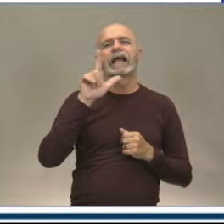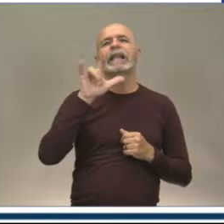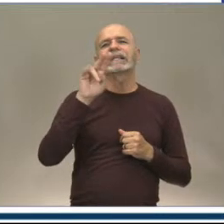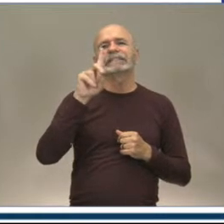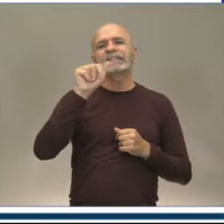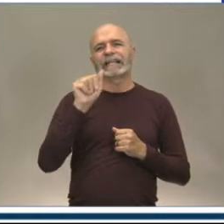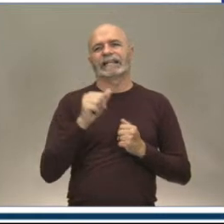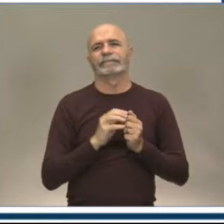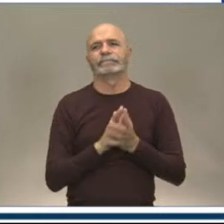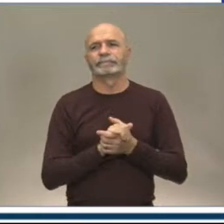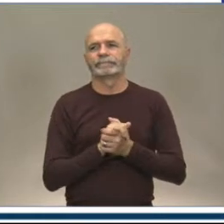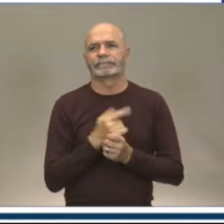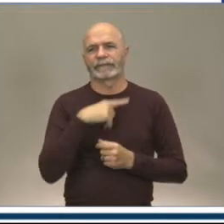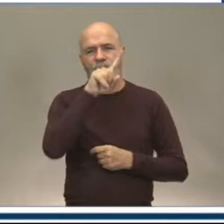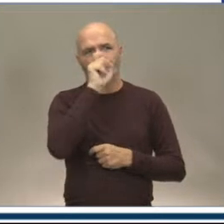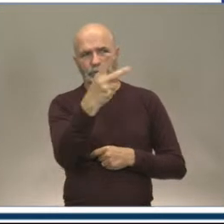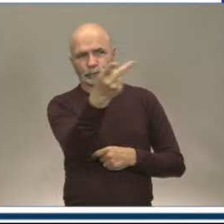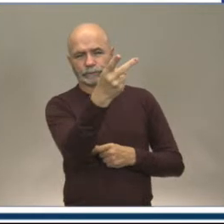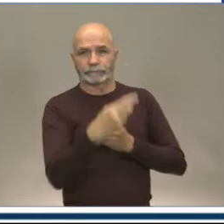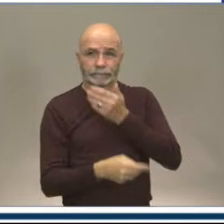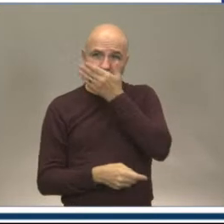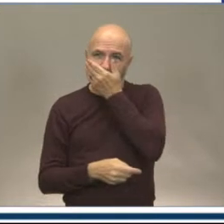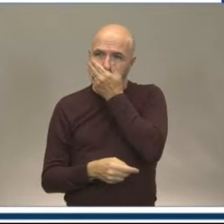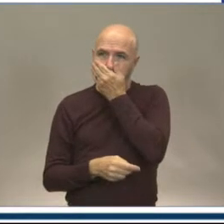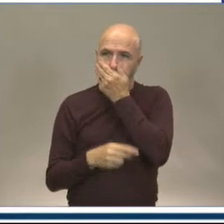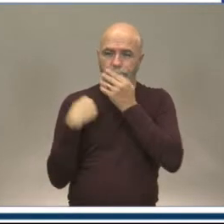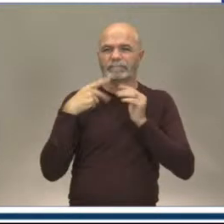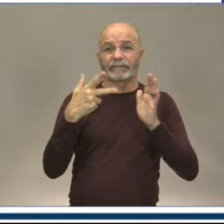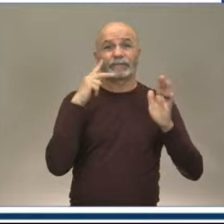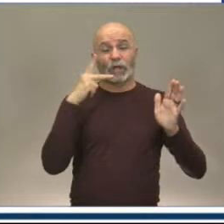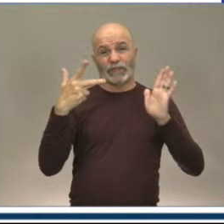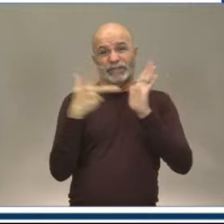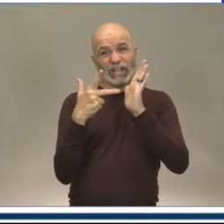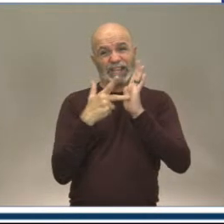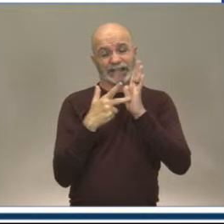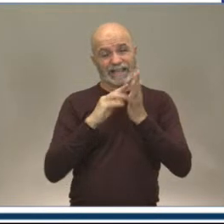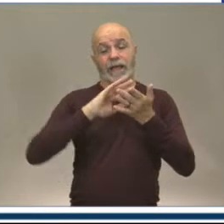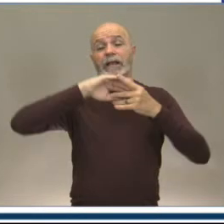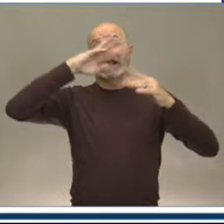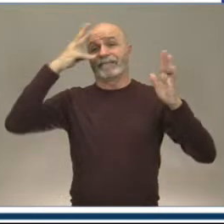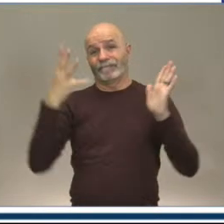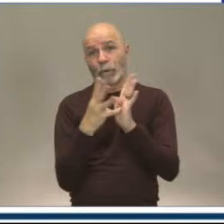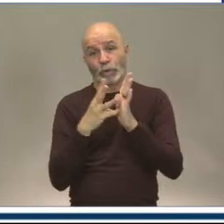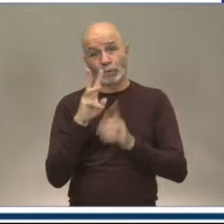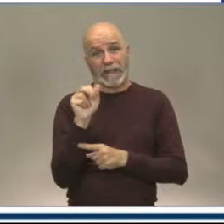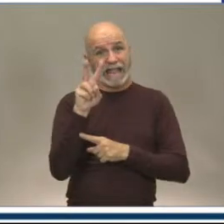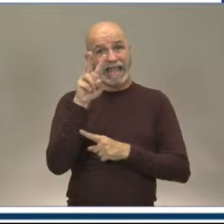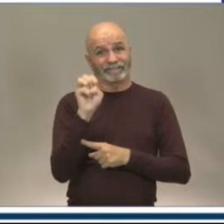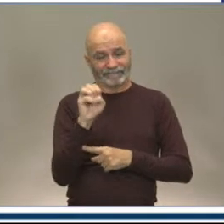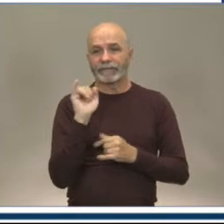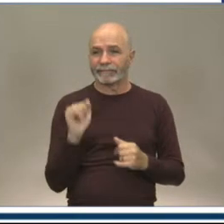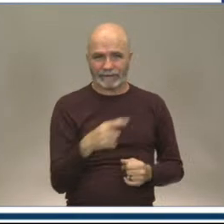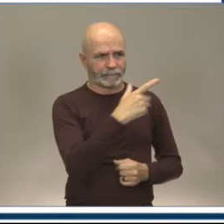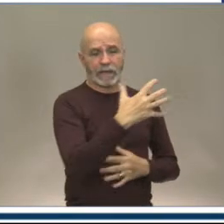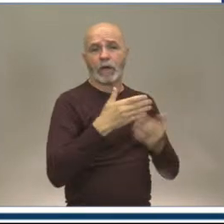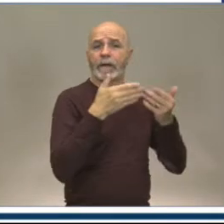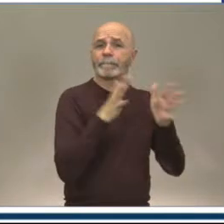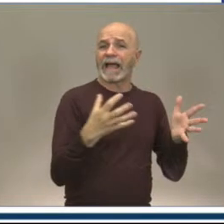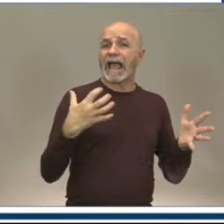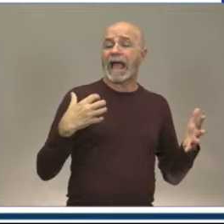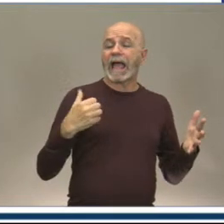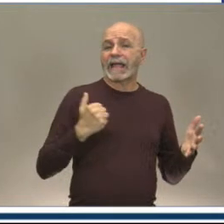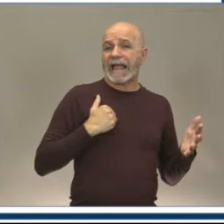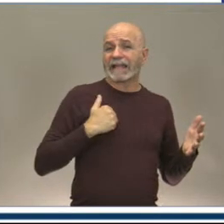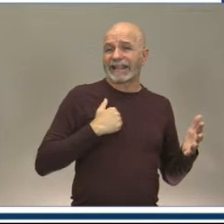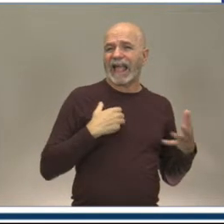you. During the third wave and now the fourth wave, there have been Health Canada authorized monoclonal antibody treatments